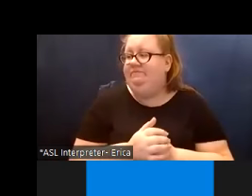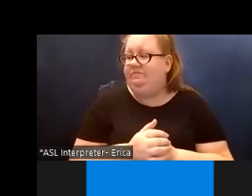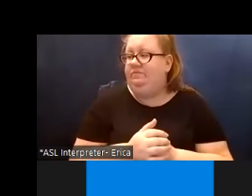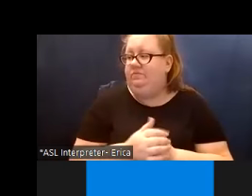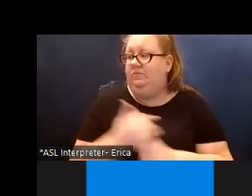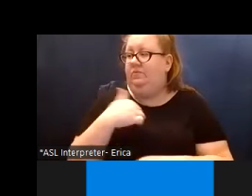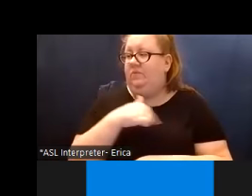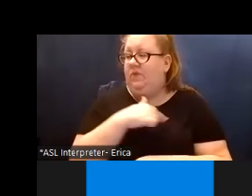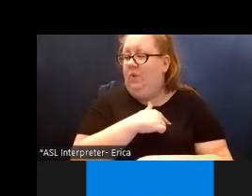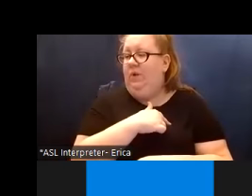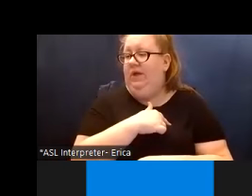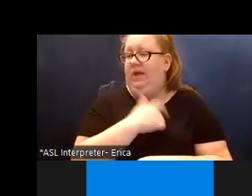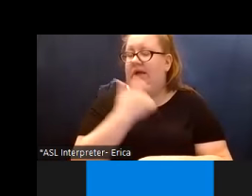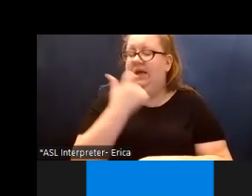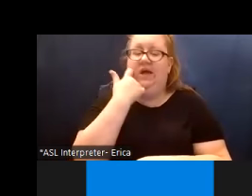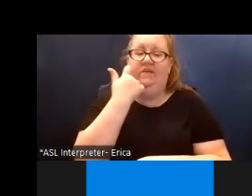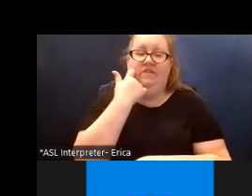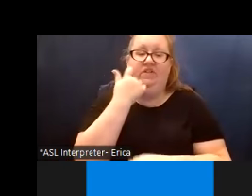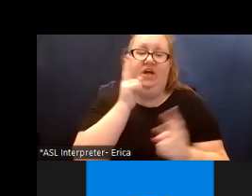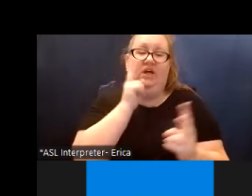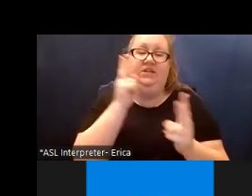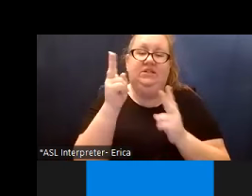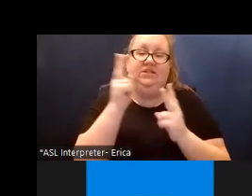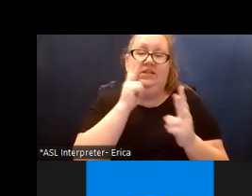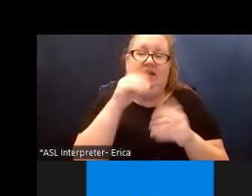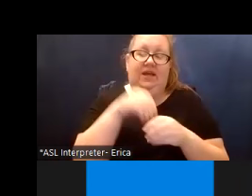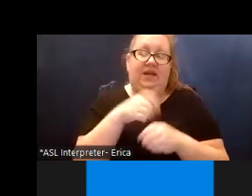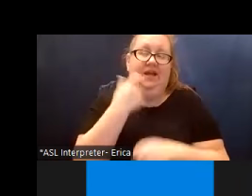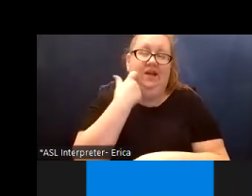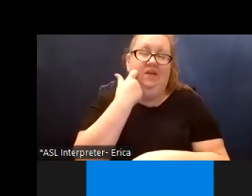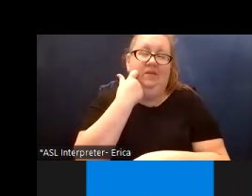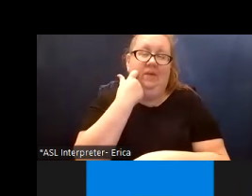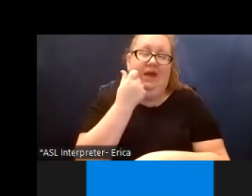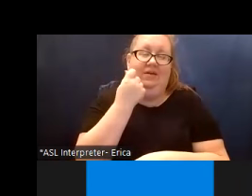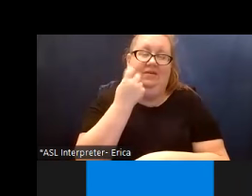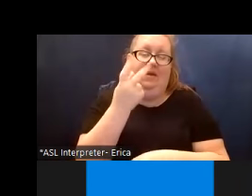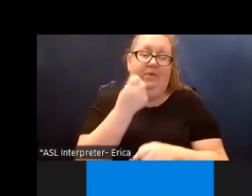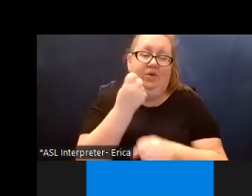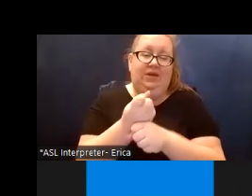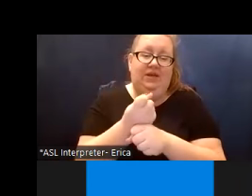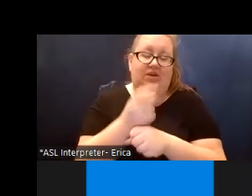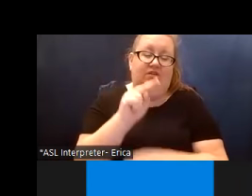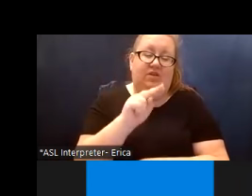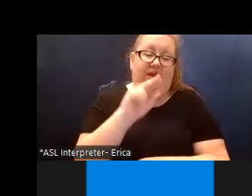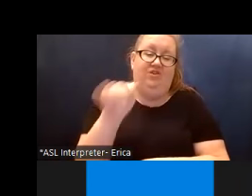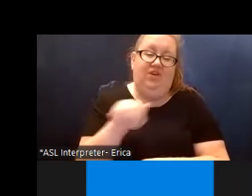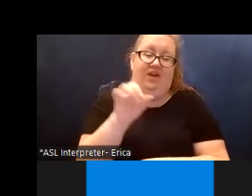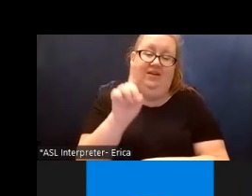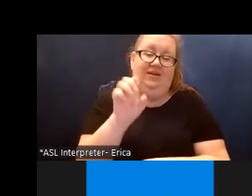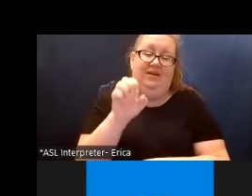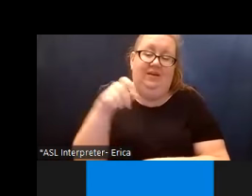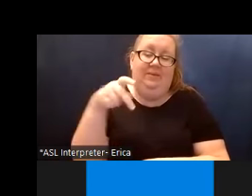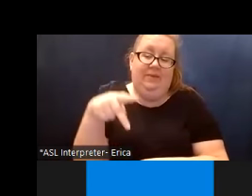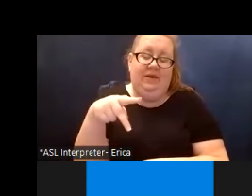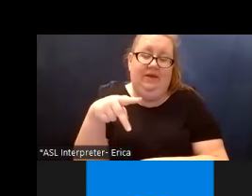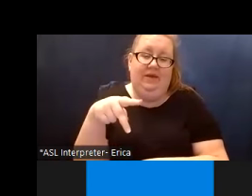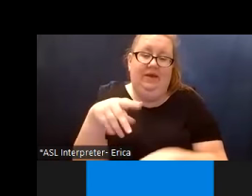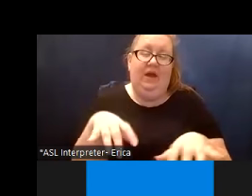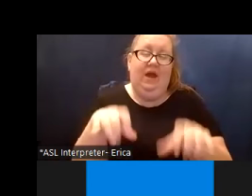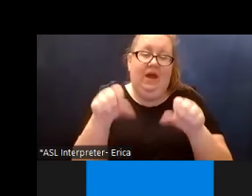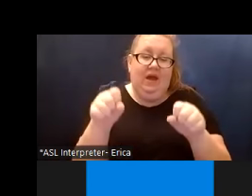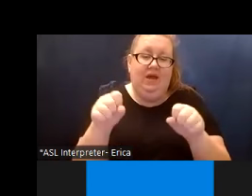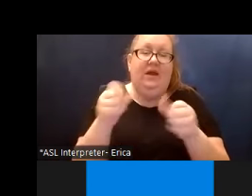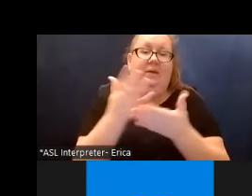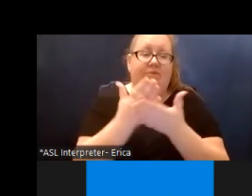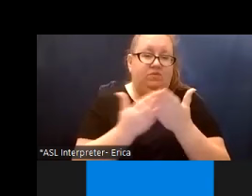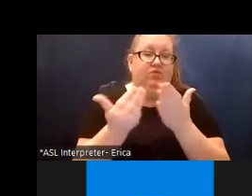We have just seen within the past couple of years the NJDEP adopt some new